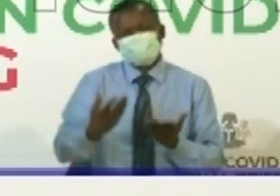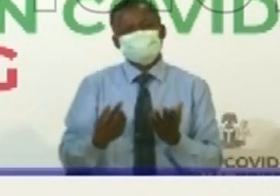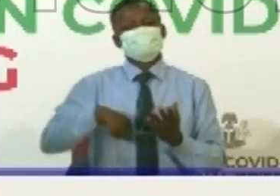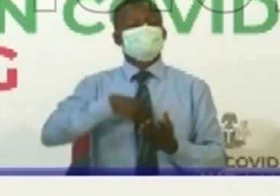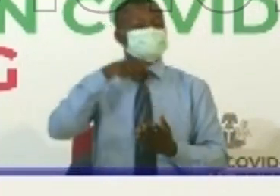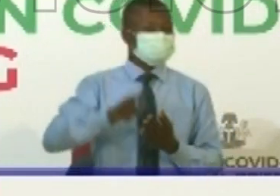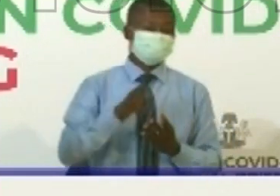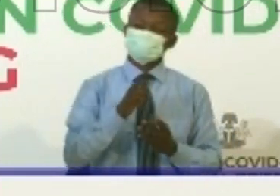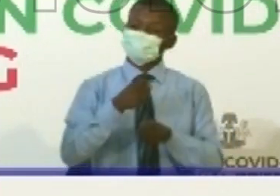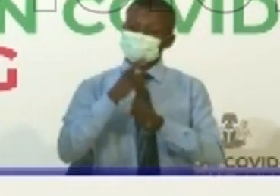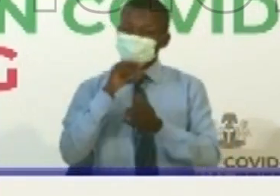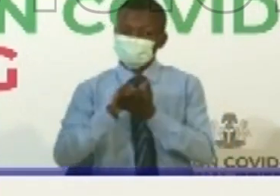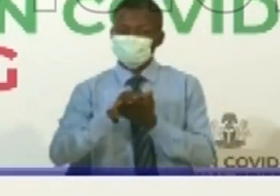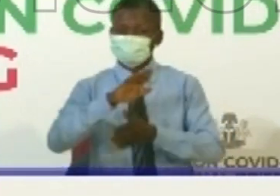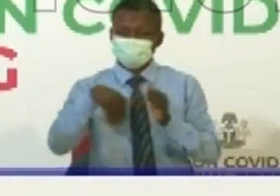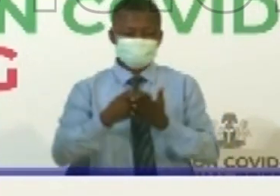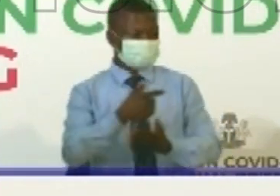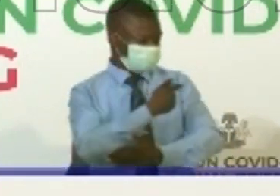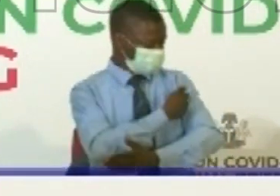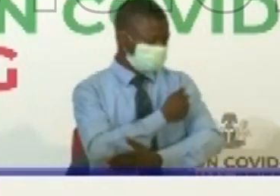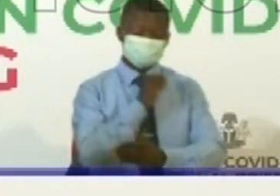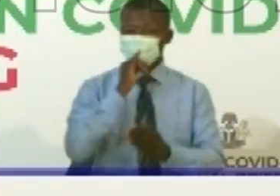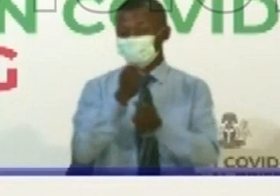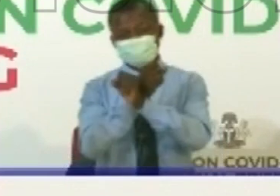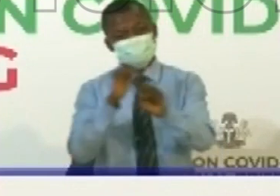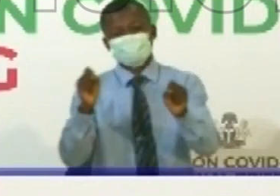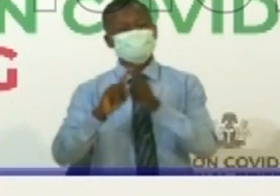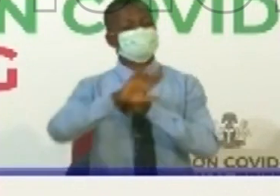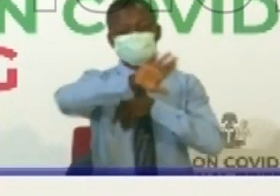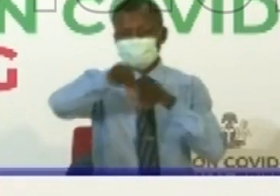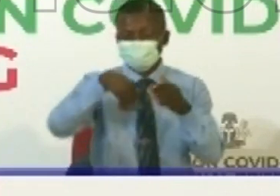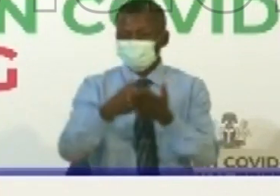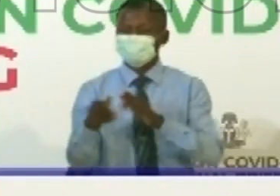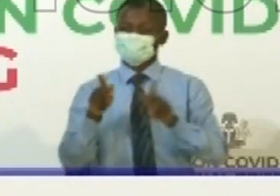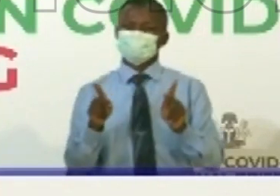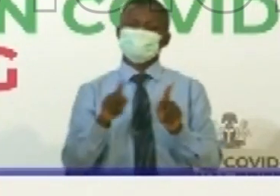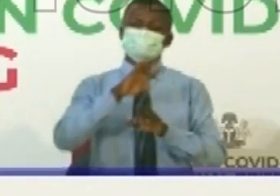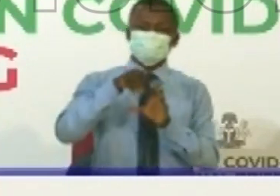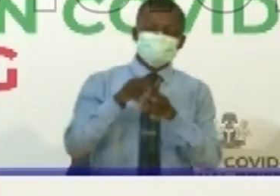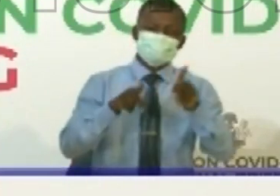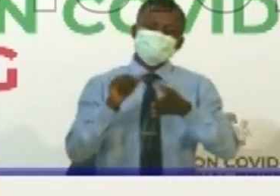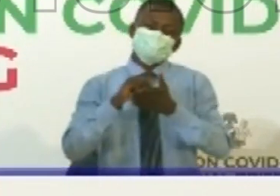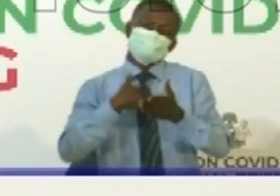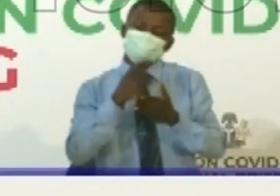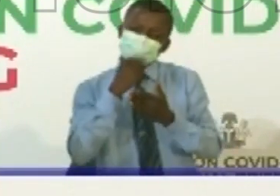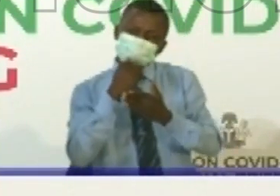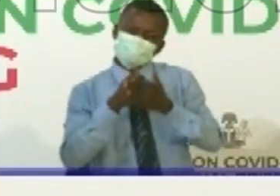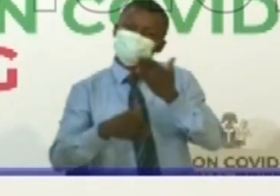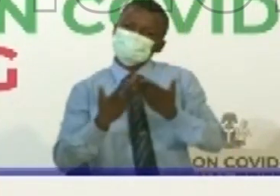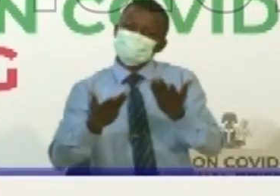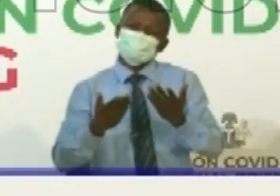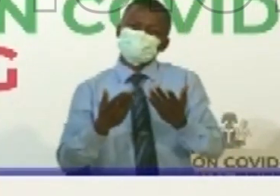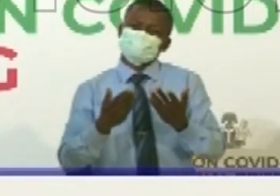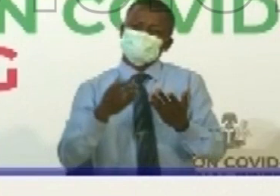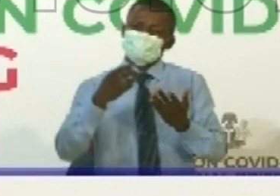that is it safe to apply to those and administer this to those who have diabetes, who have heart disease, have